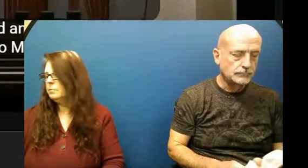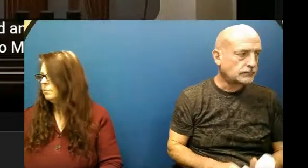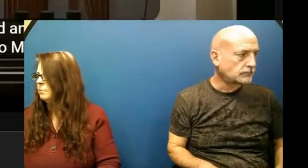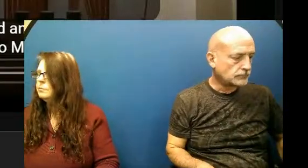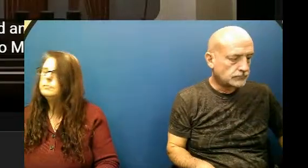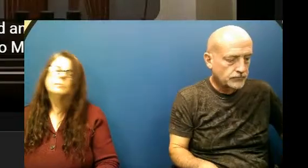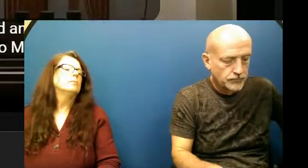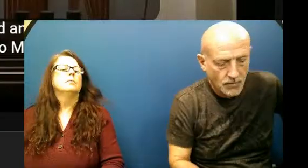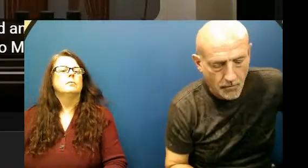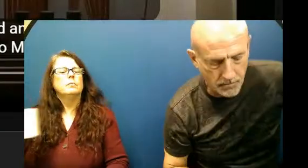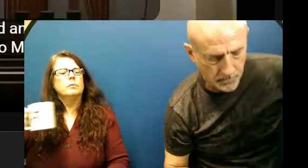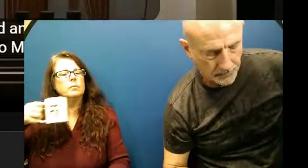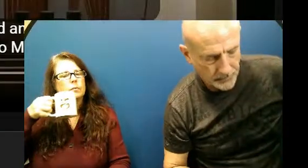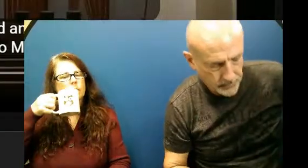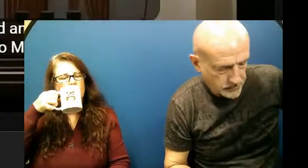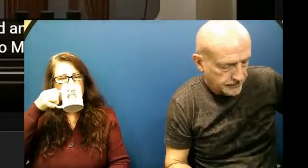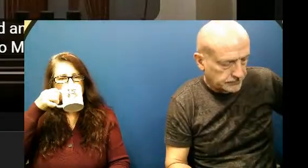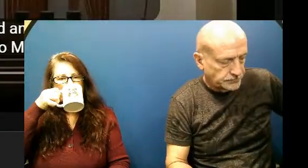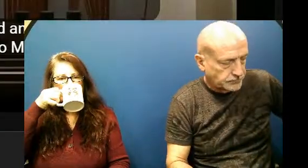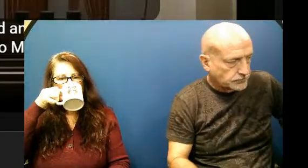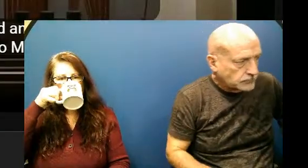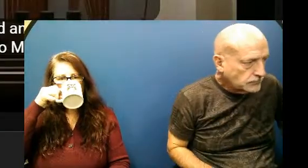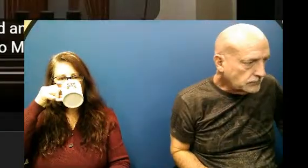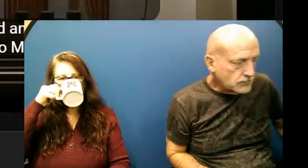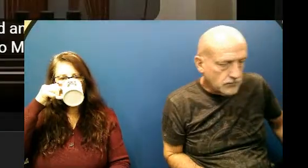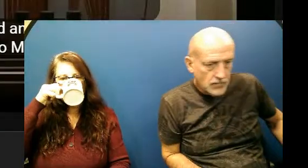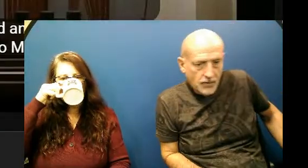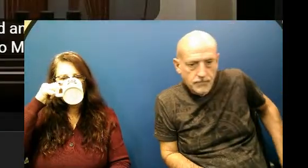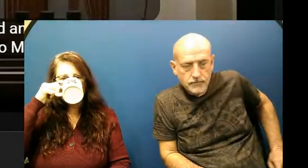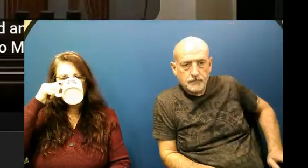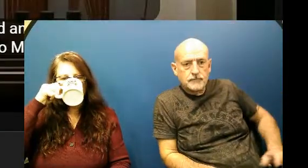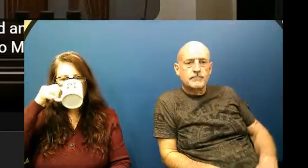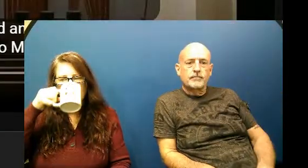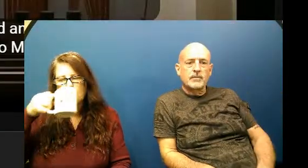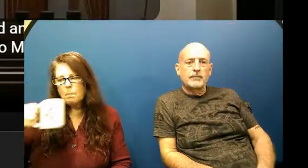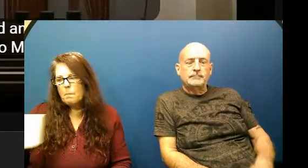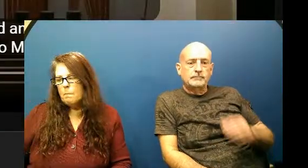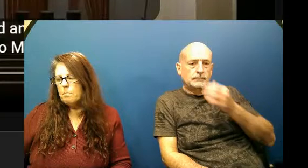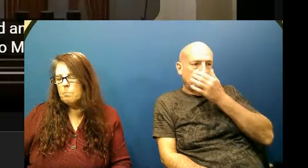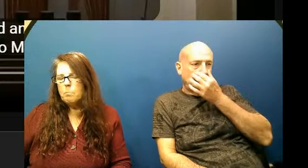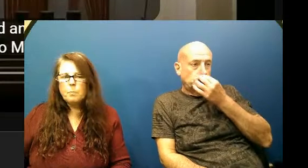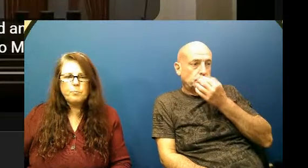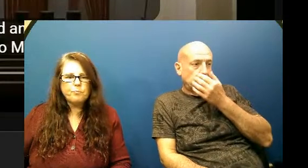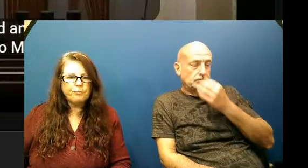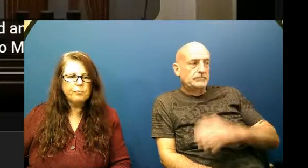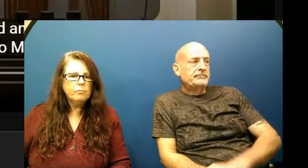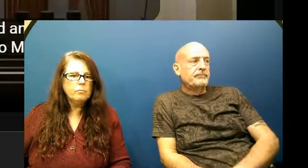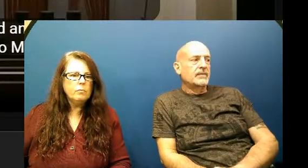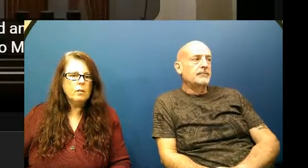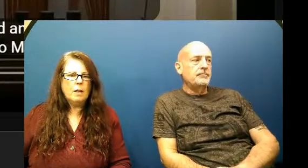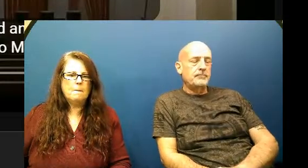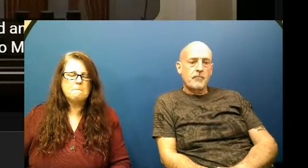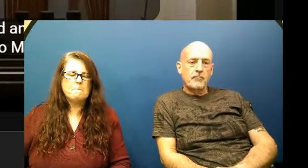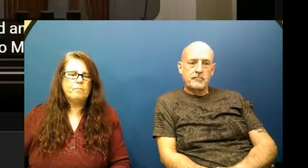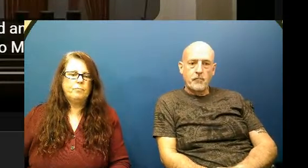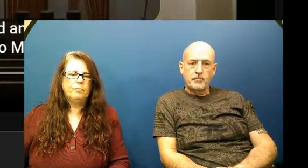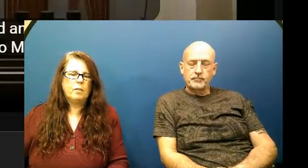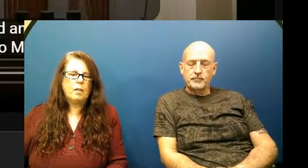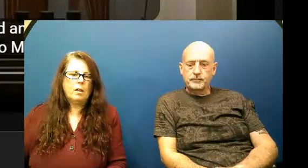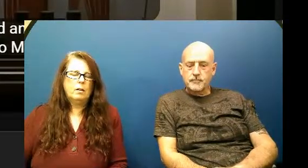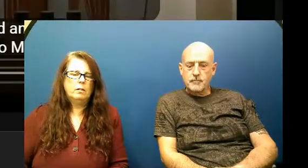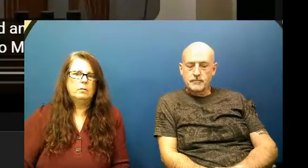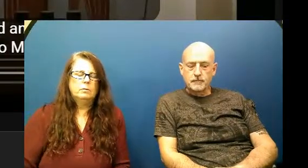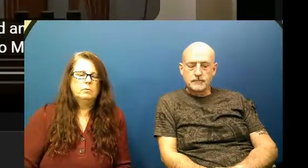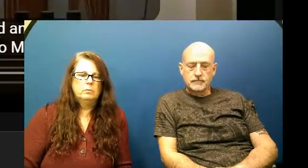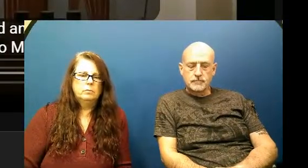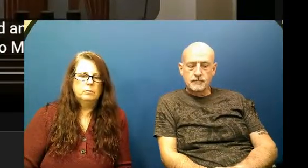data security were the only interest. So I'm saying it would not have passed this divestiture law if data security were the only